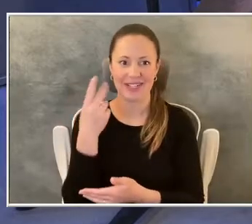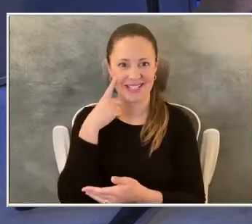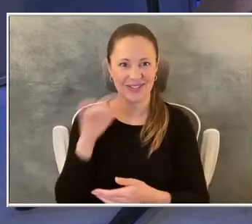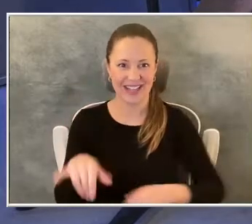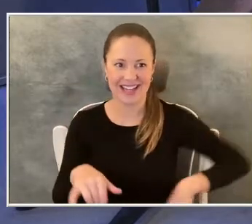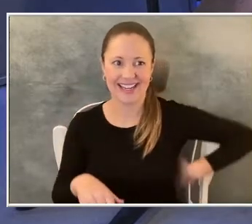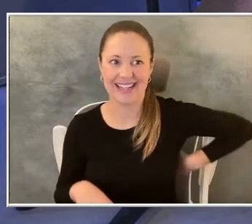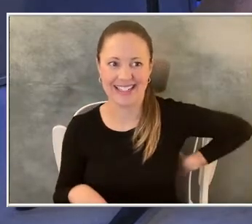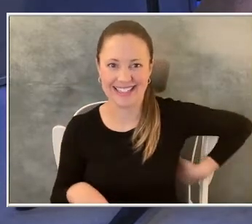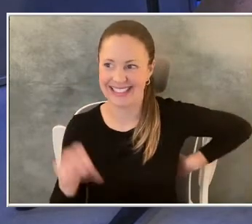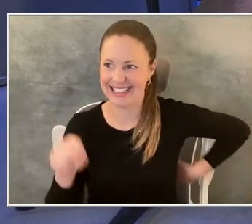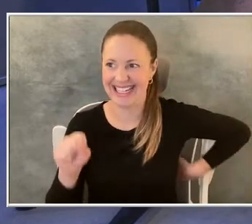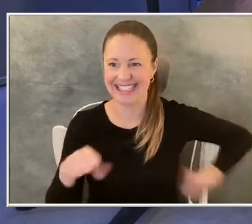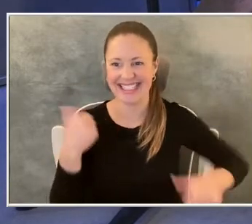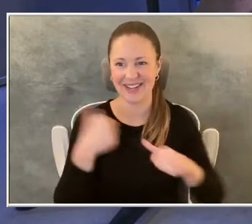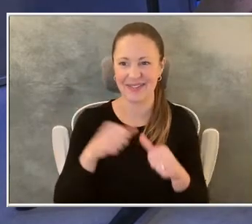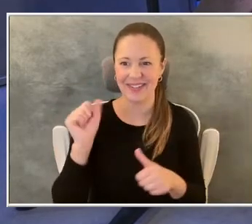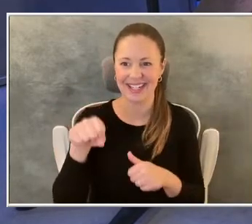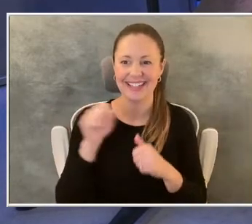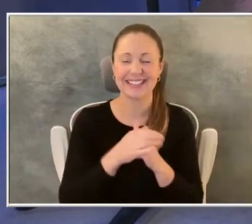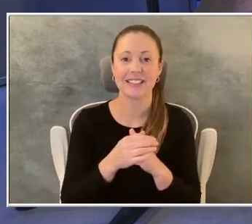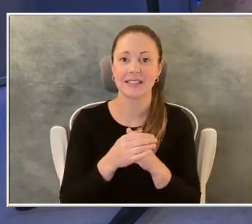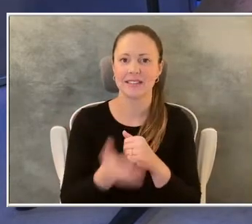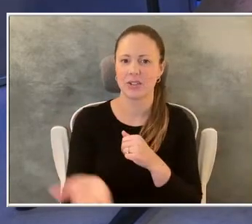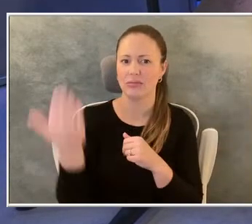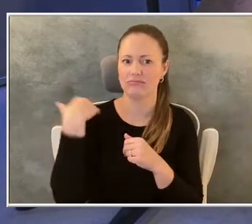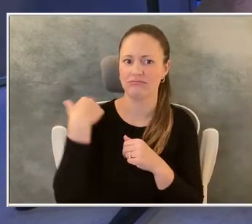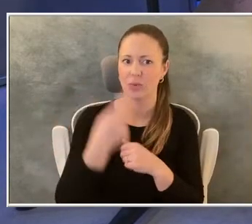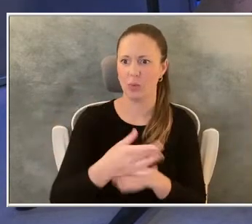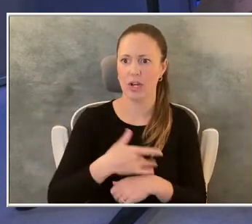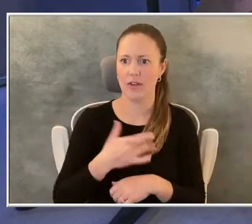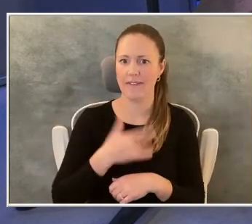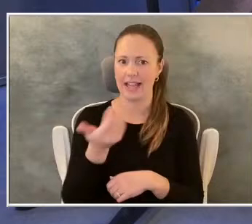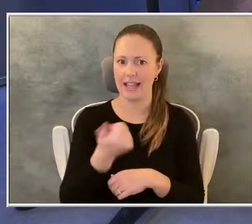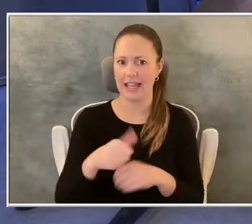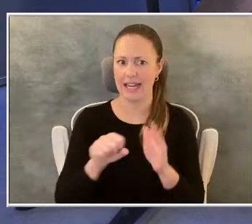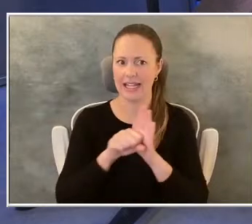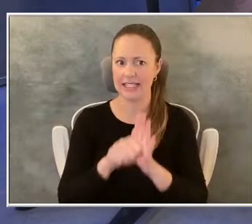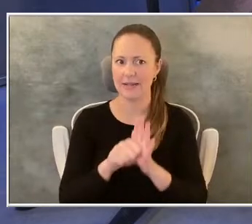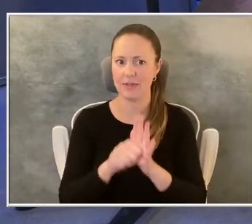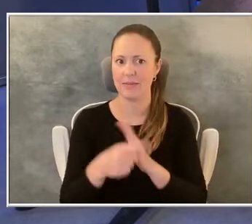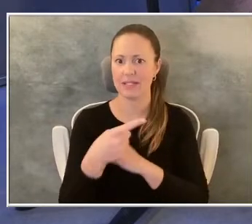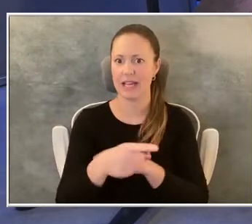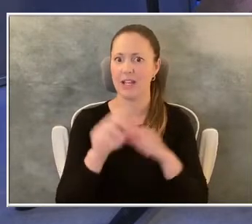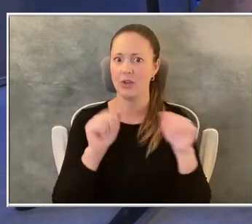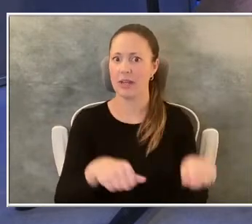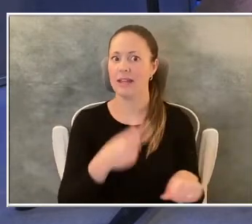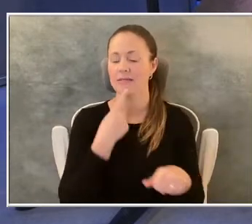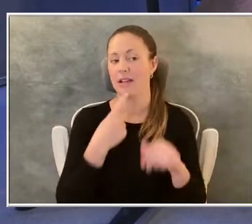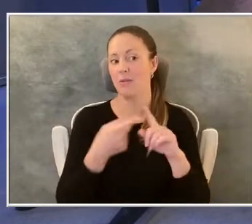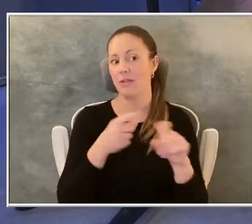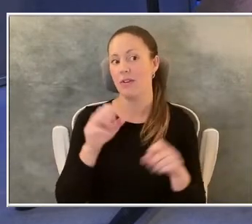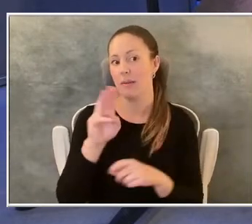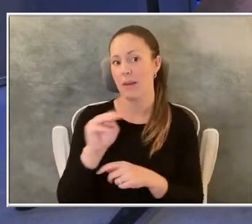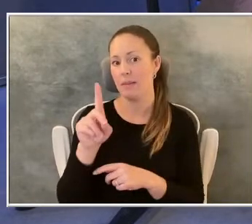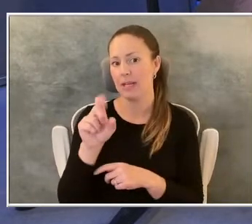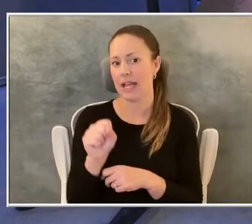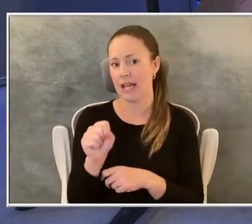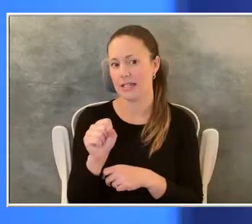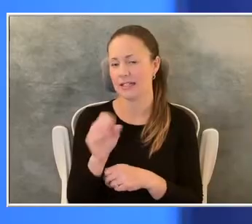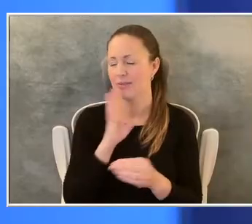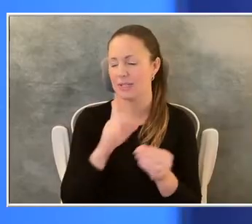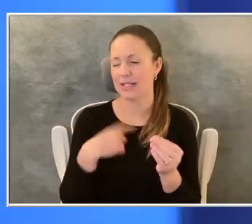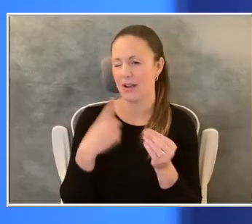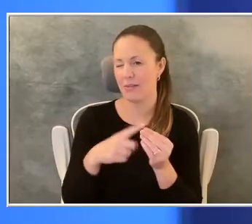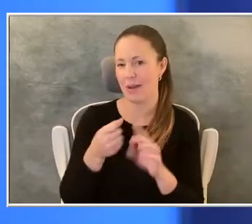Remember, yes. John, in hindsight, were you feeling any symptoms that you can chalk up to MDS? And we're going to talk about what that is here in just a moment. Yeah, I really